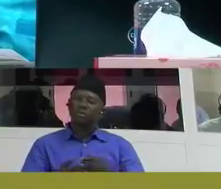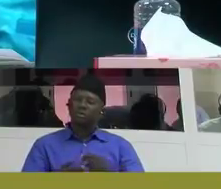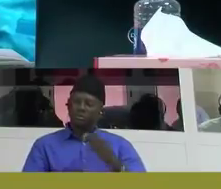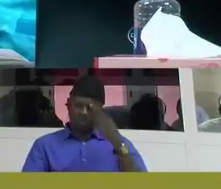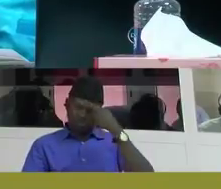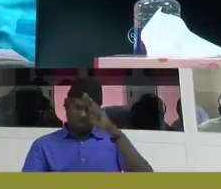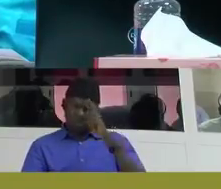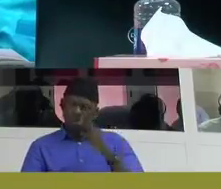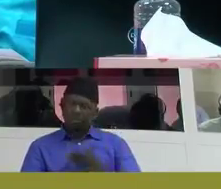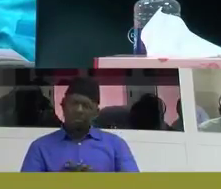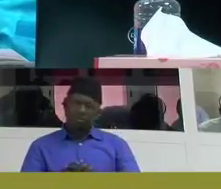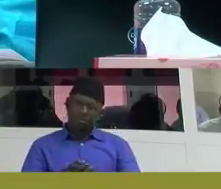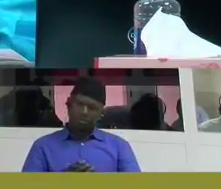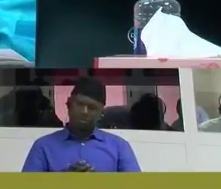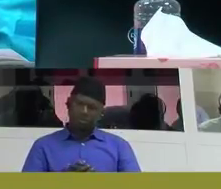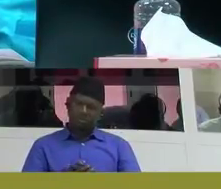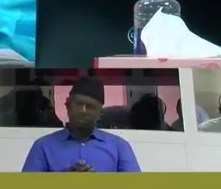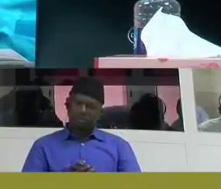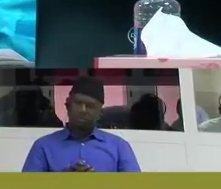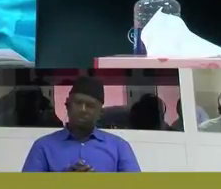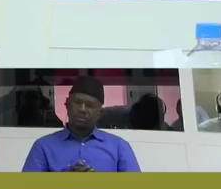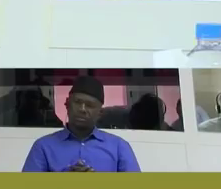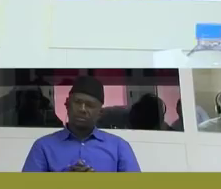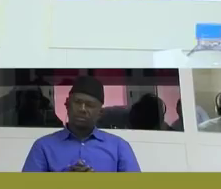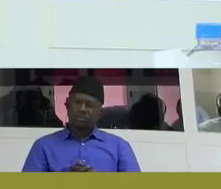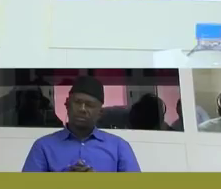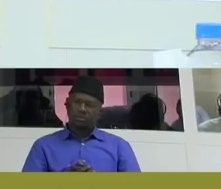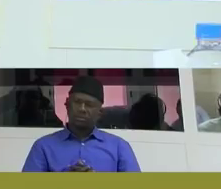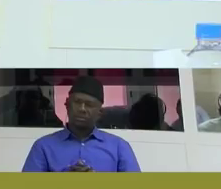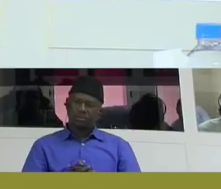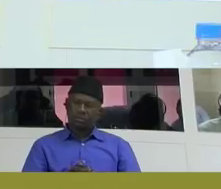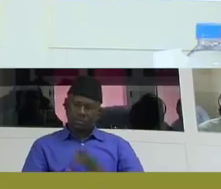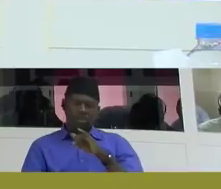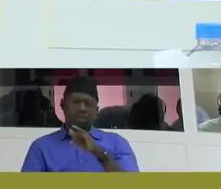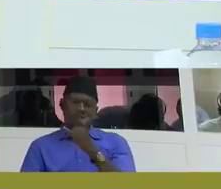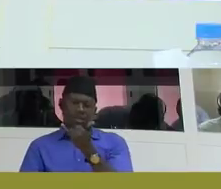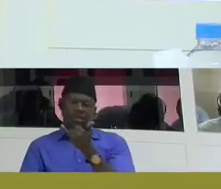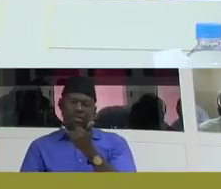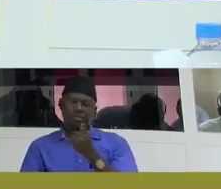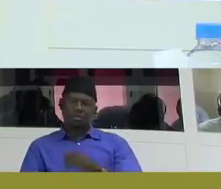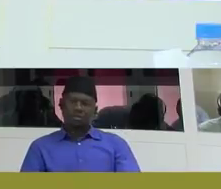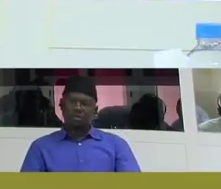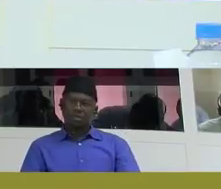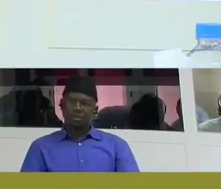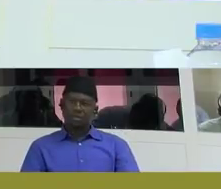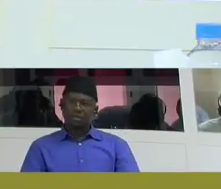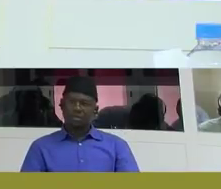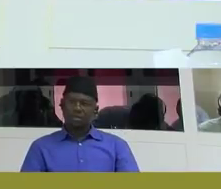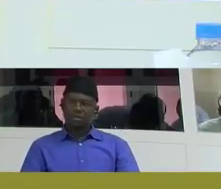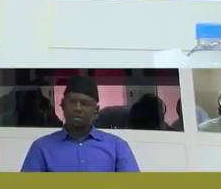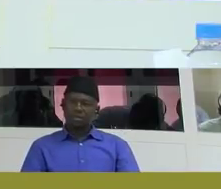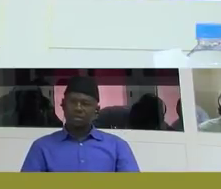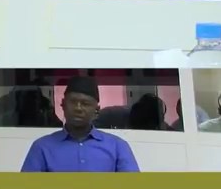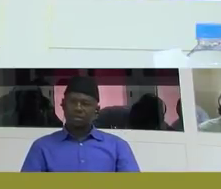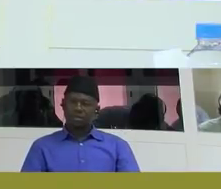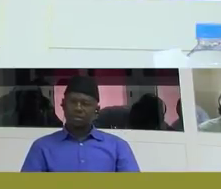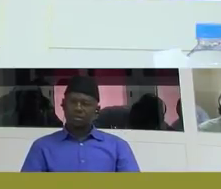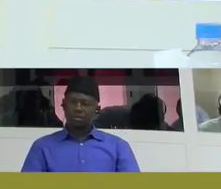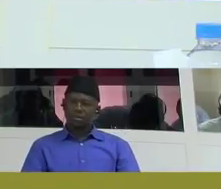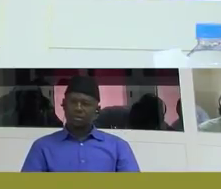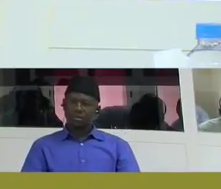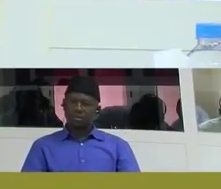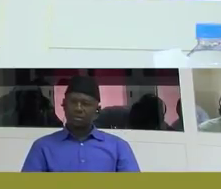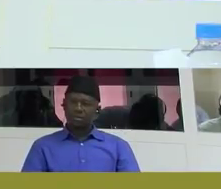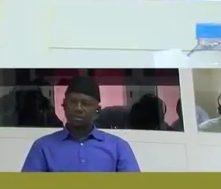as per our traditional customs? Yes, drumming. During Ramadan, have you ever seen it happen?